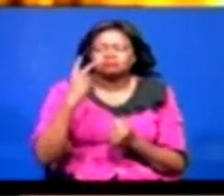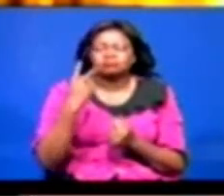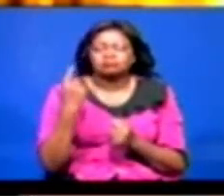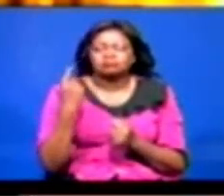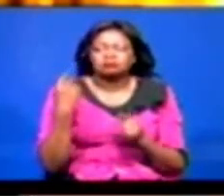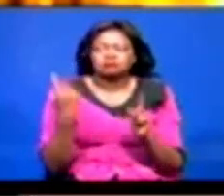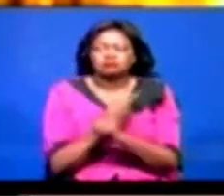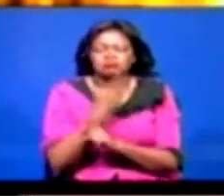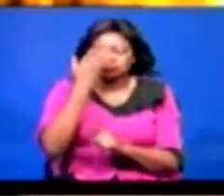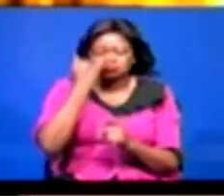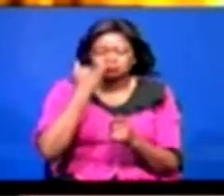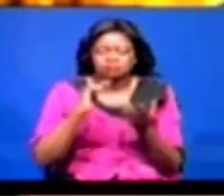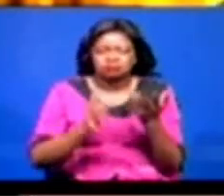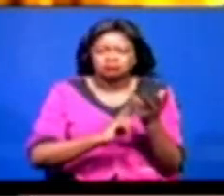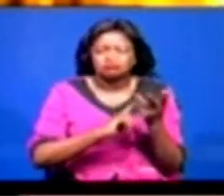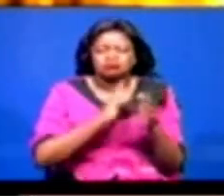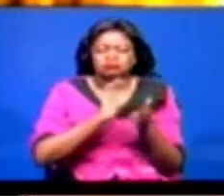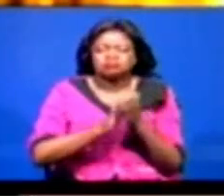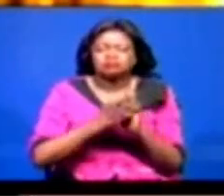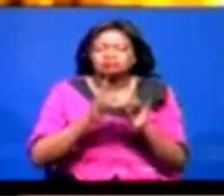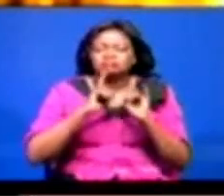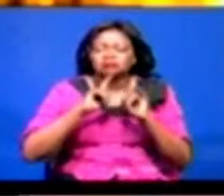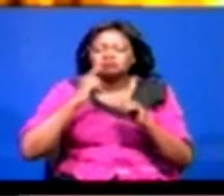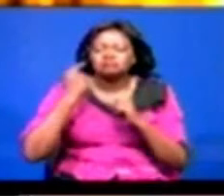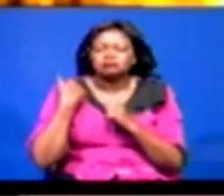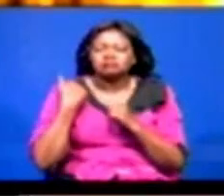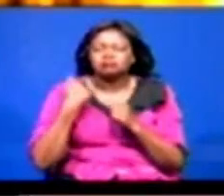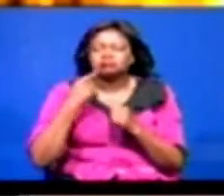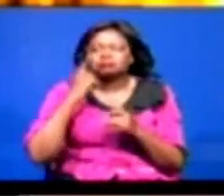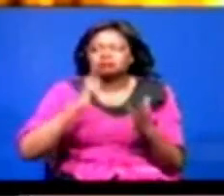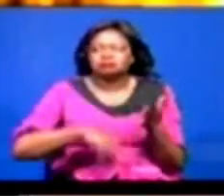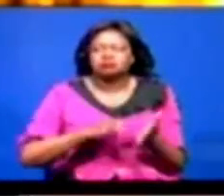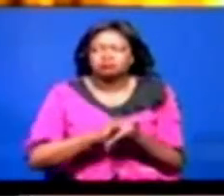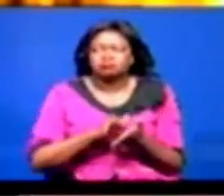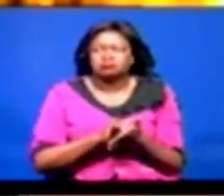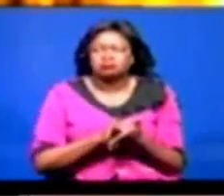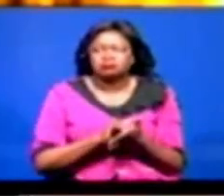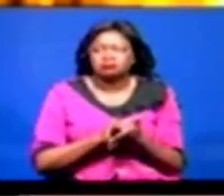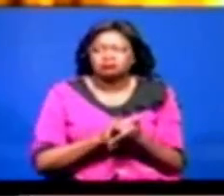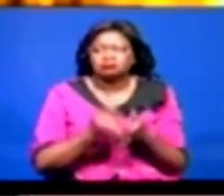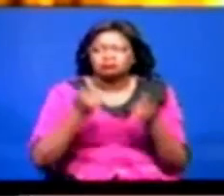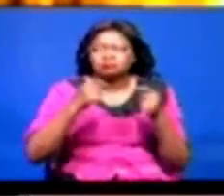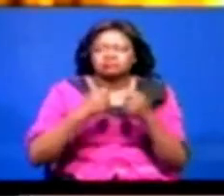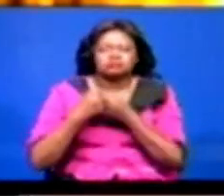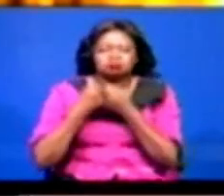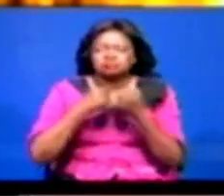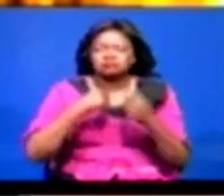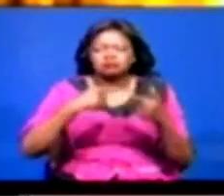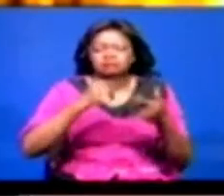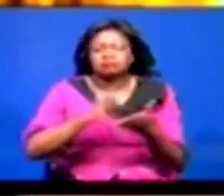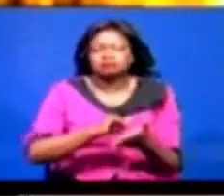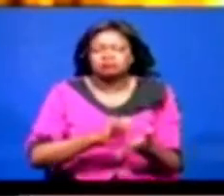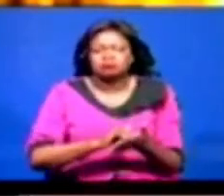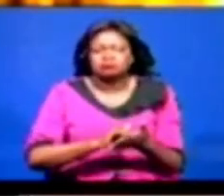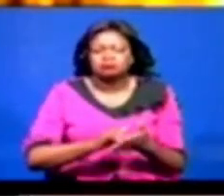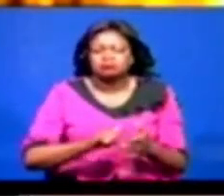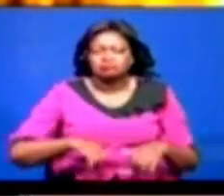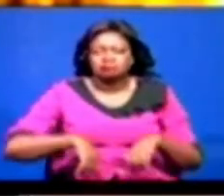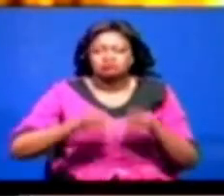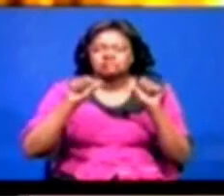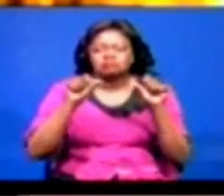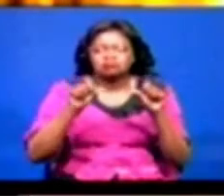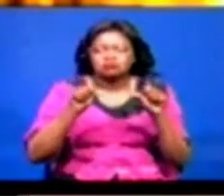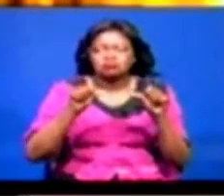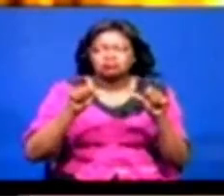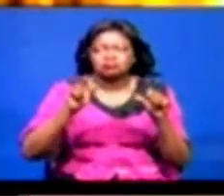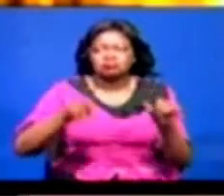calculated it. Nobody is talking numbers here. All that they are saying is trying to challenge the process that went on at the